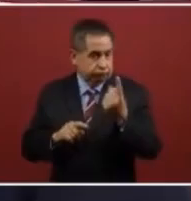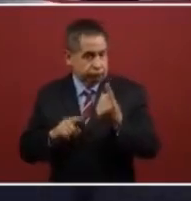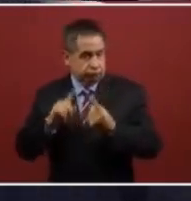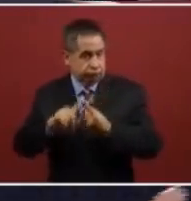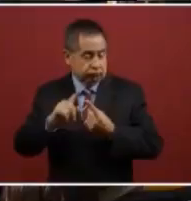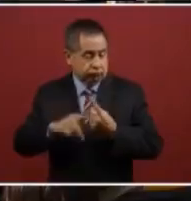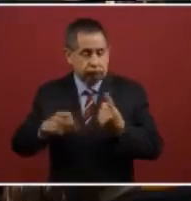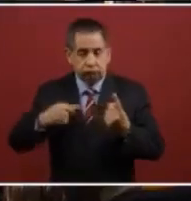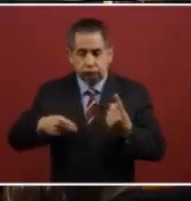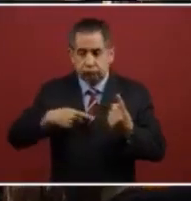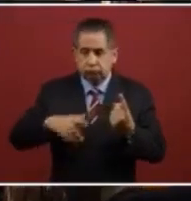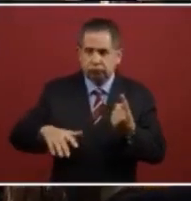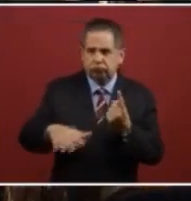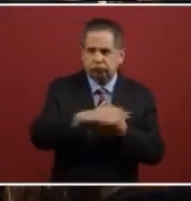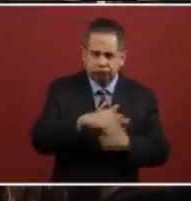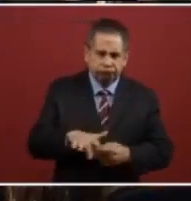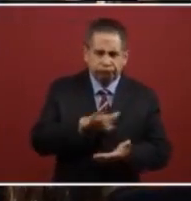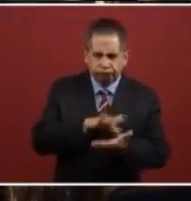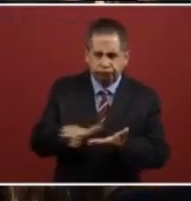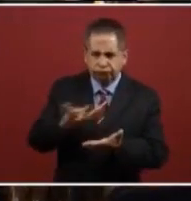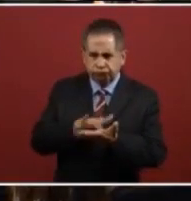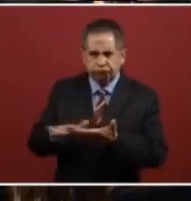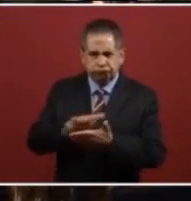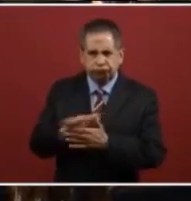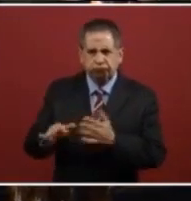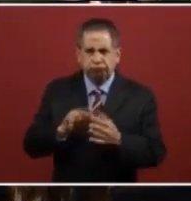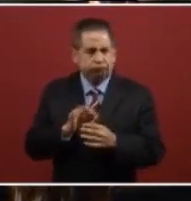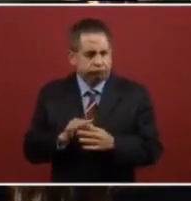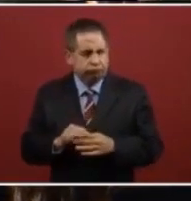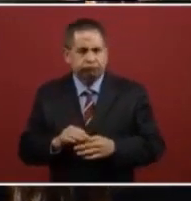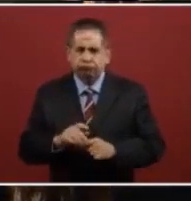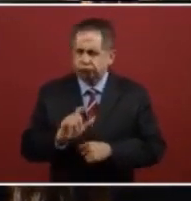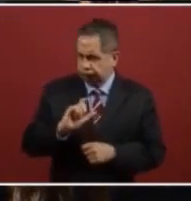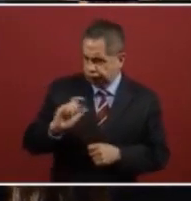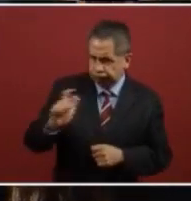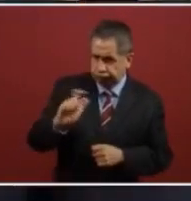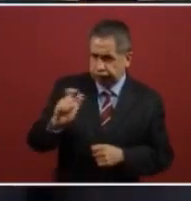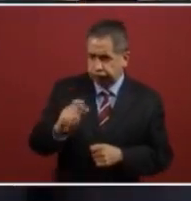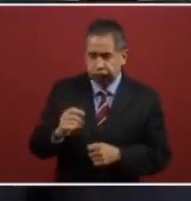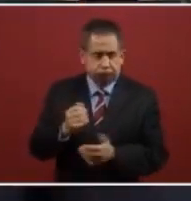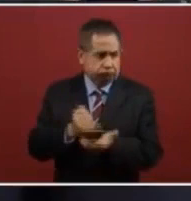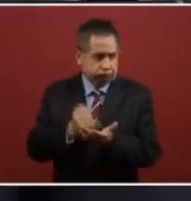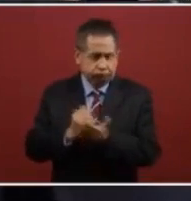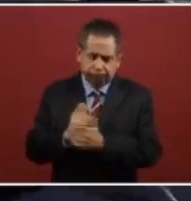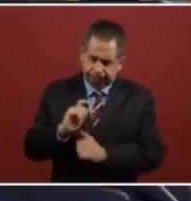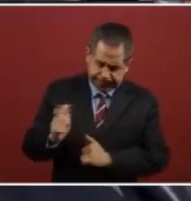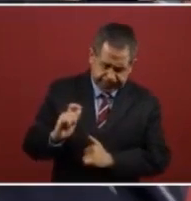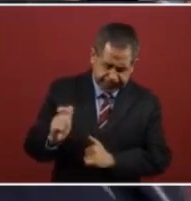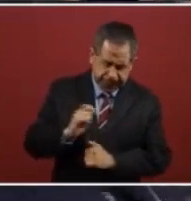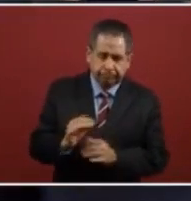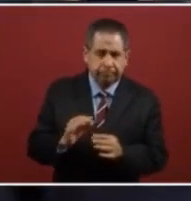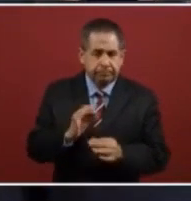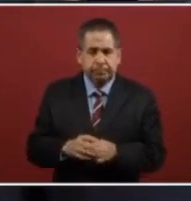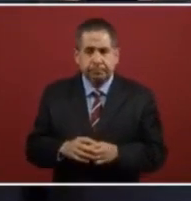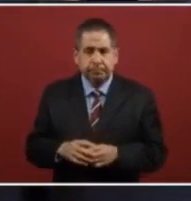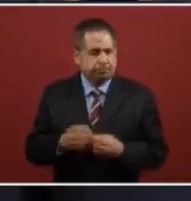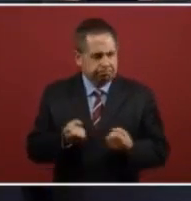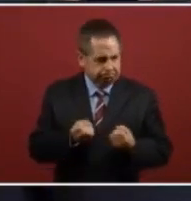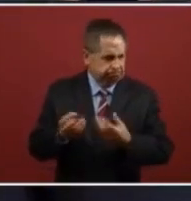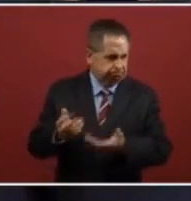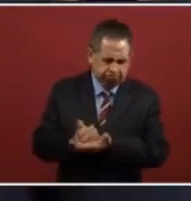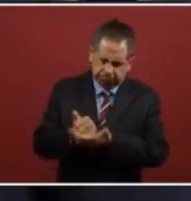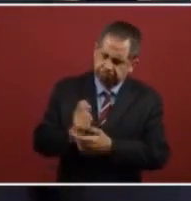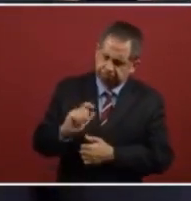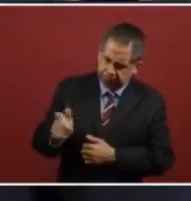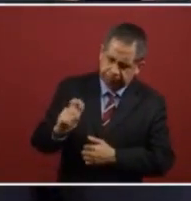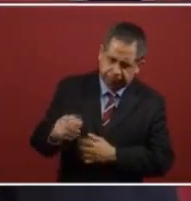gente está apoyando, The people that está are pagando sus impuestos, are now paying their está taxes contribuyendo and